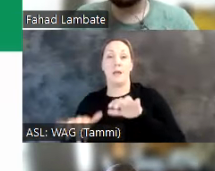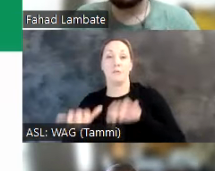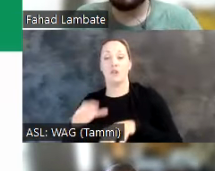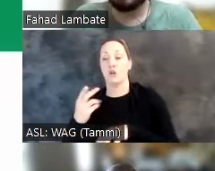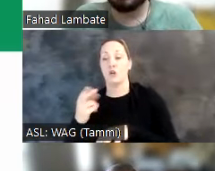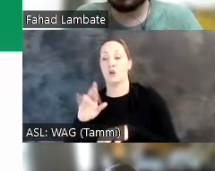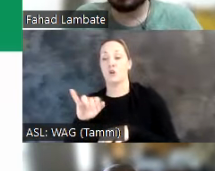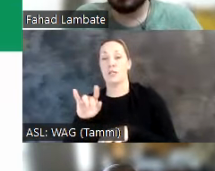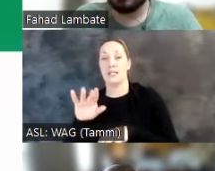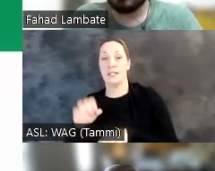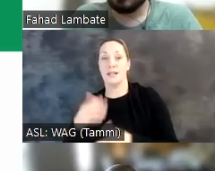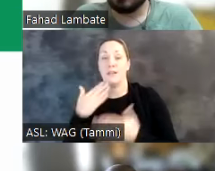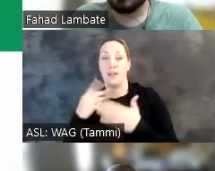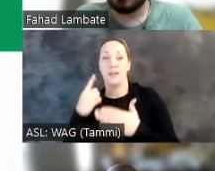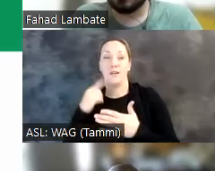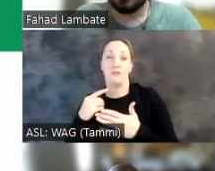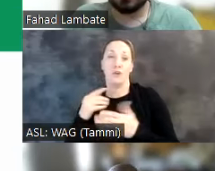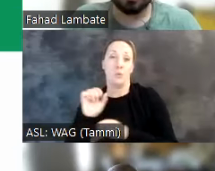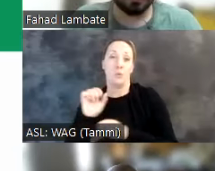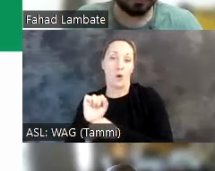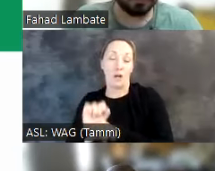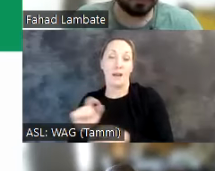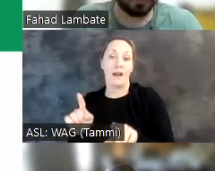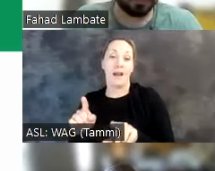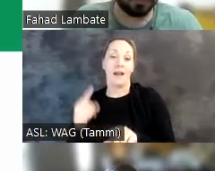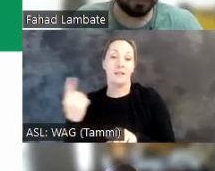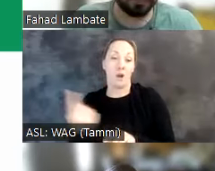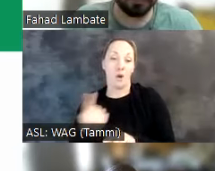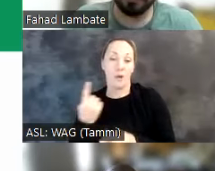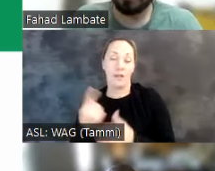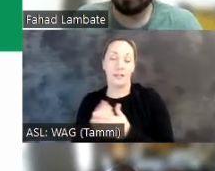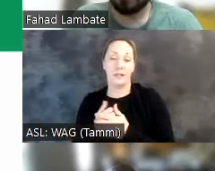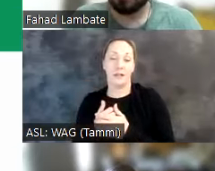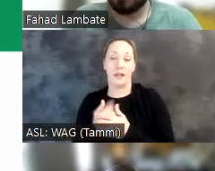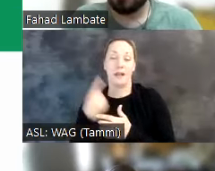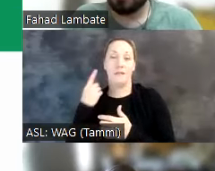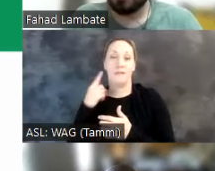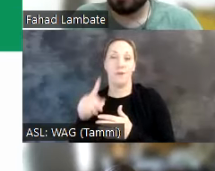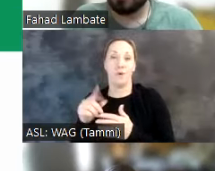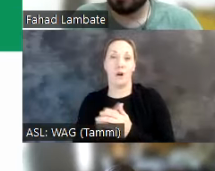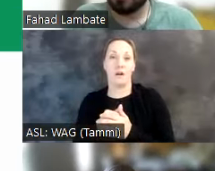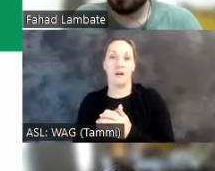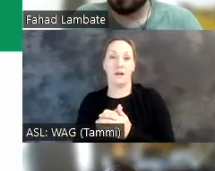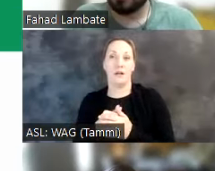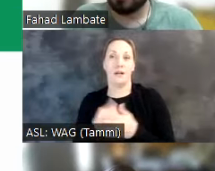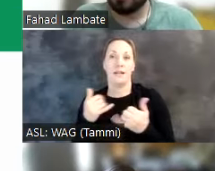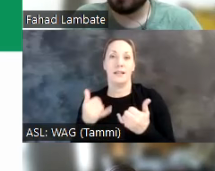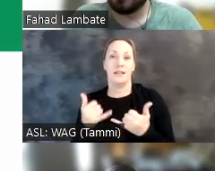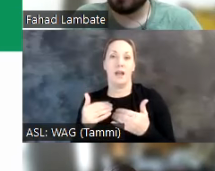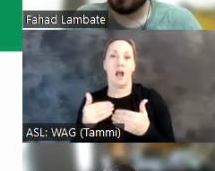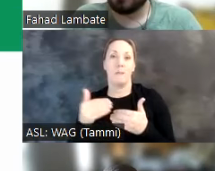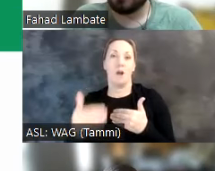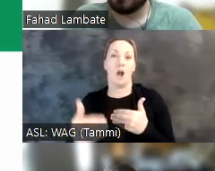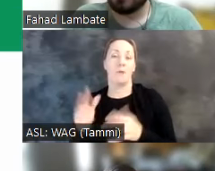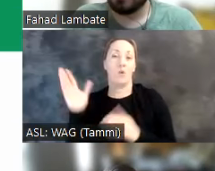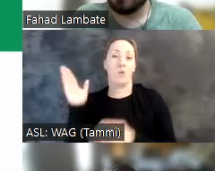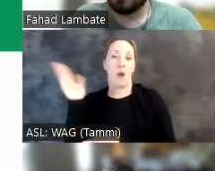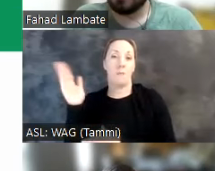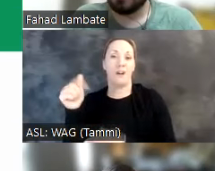you for your lovely work as always. And for the upcoming webinars in this